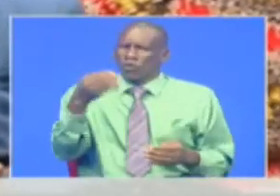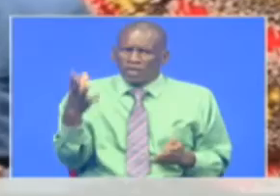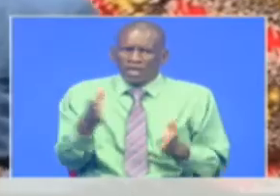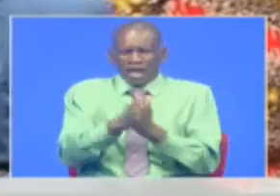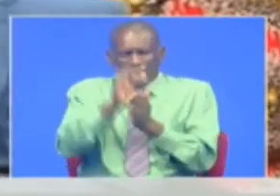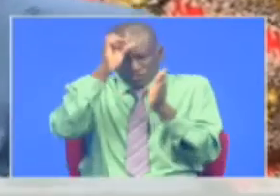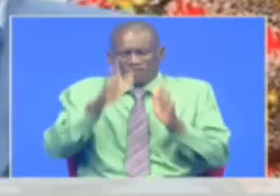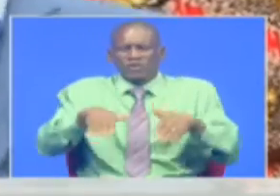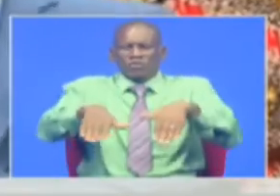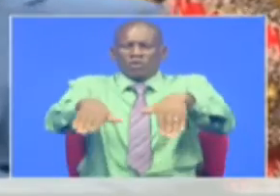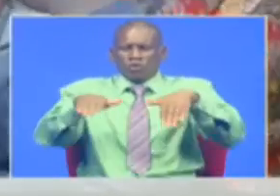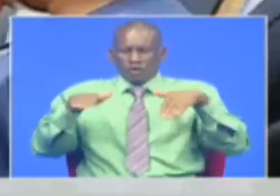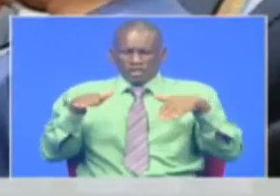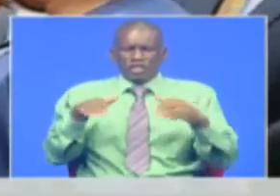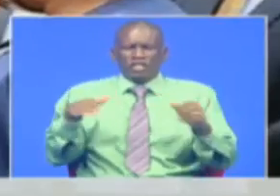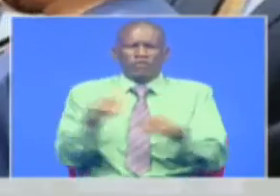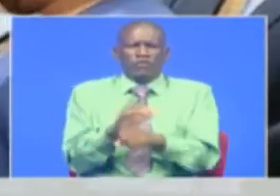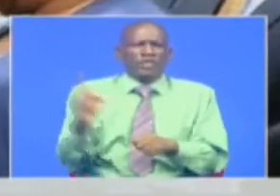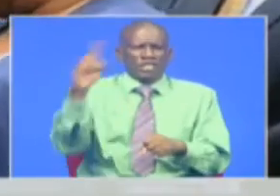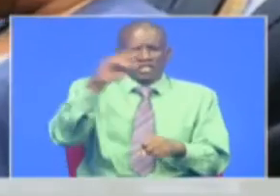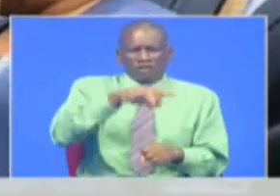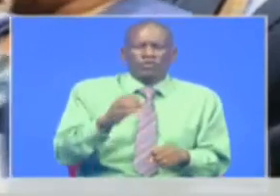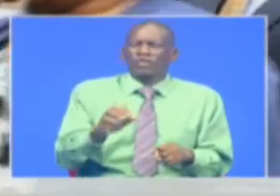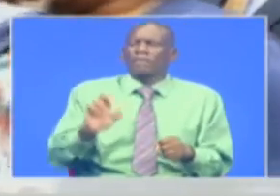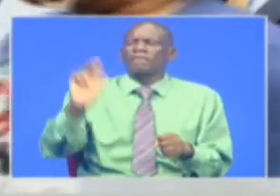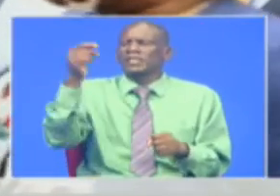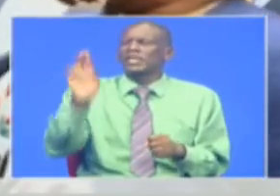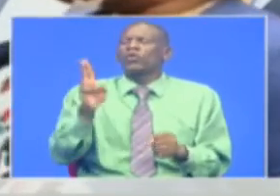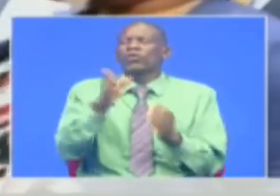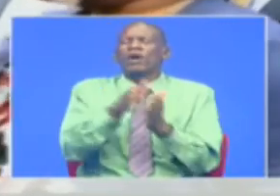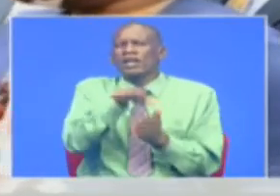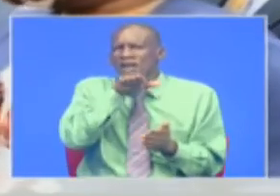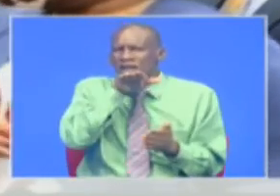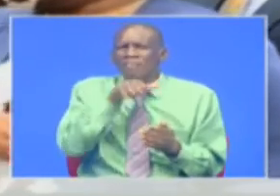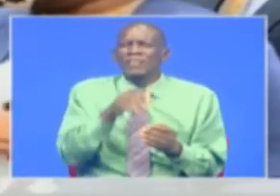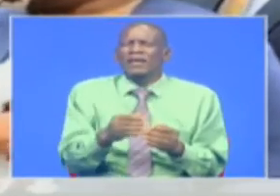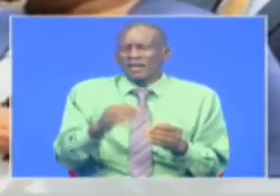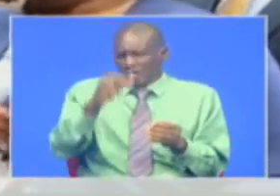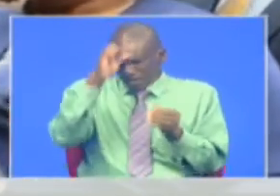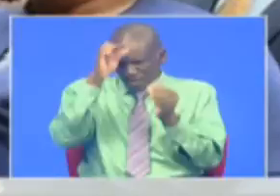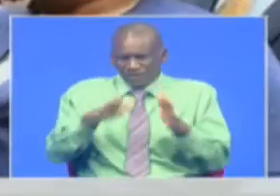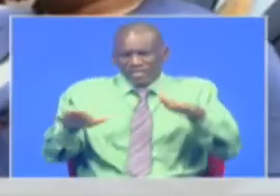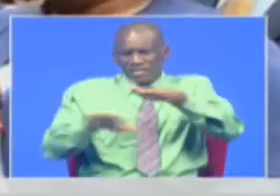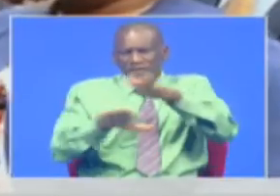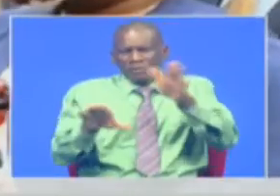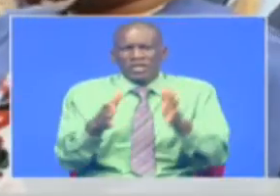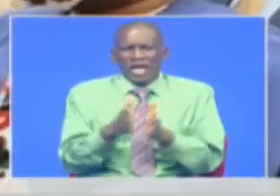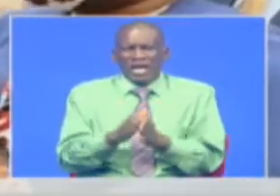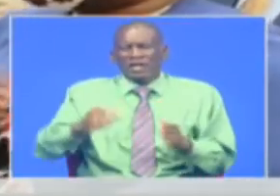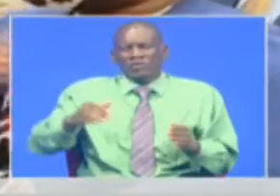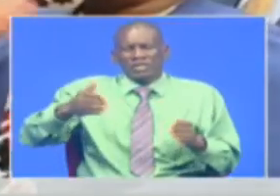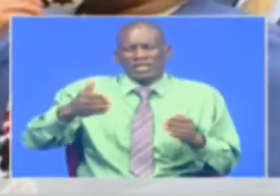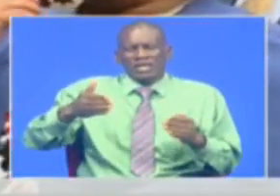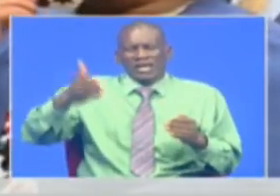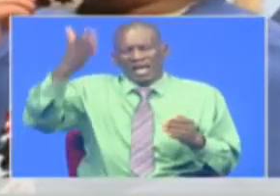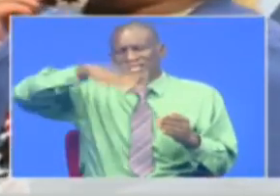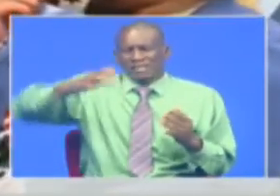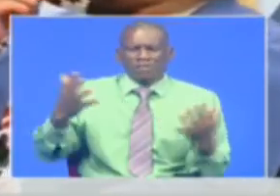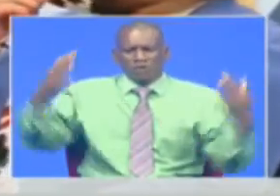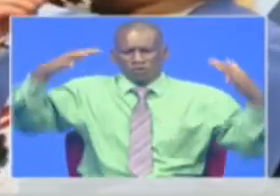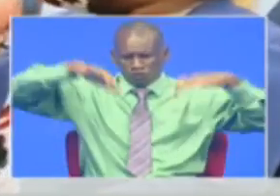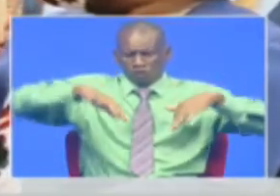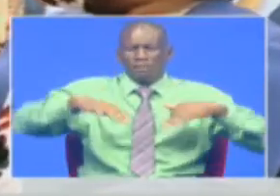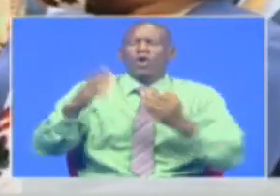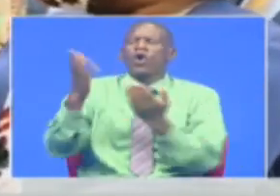been waiting all day. The governors, their deputies and county assemblies forum had hoped to present one document